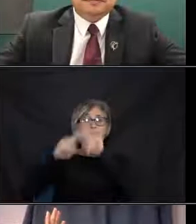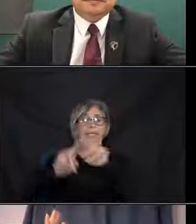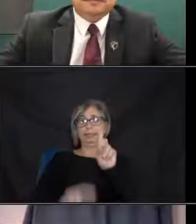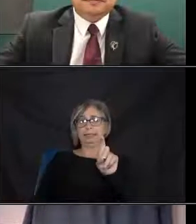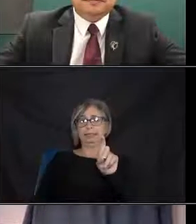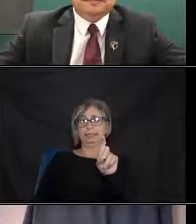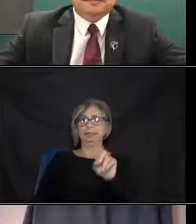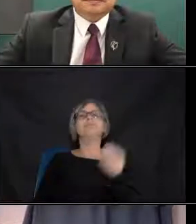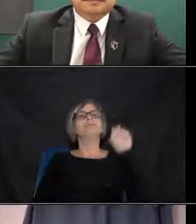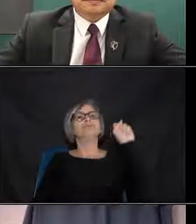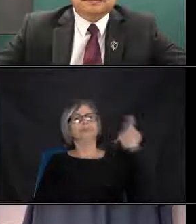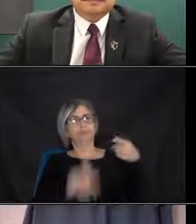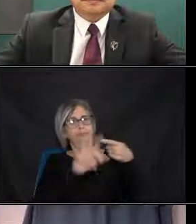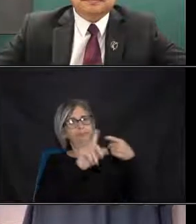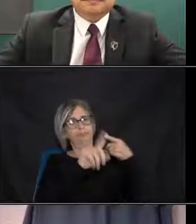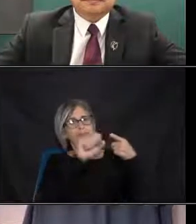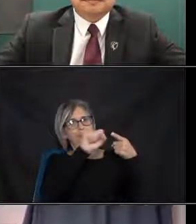So